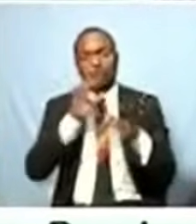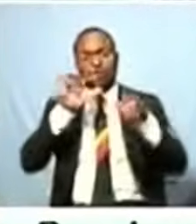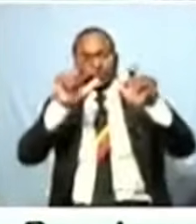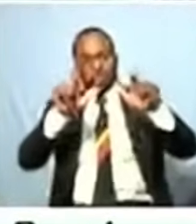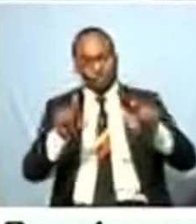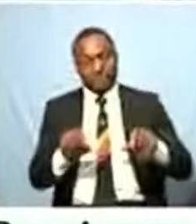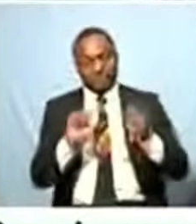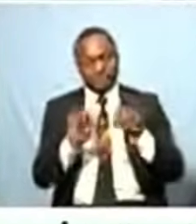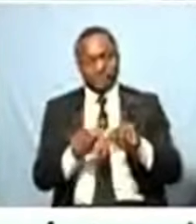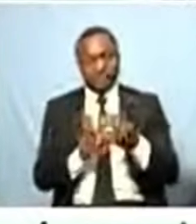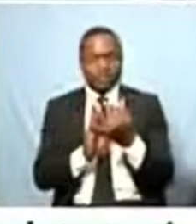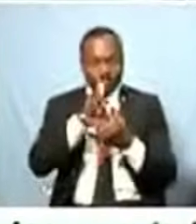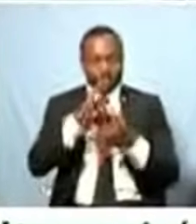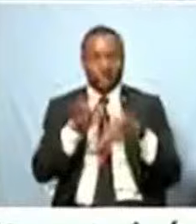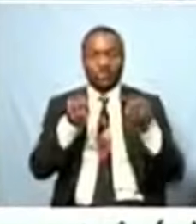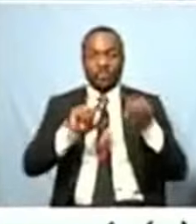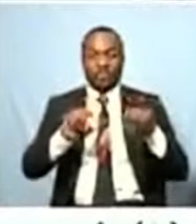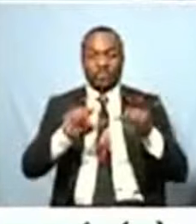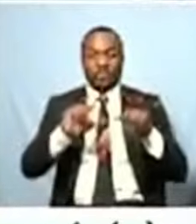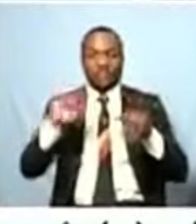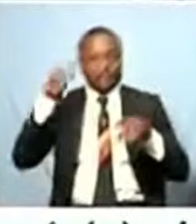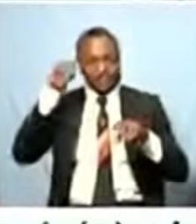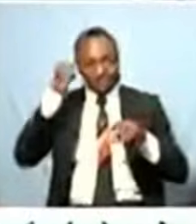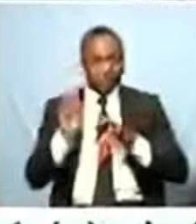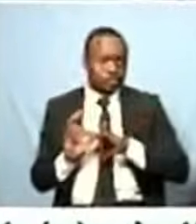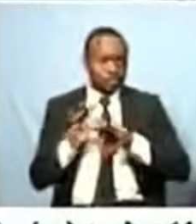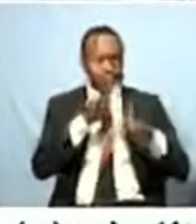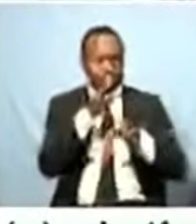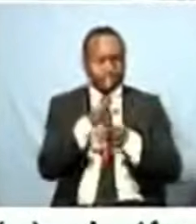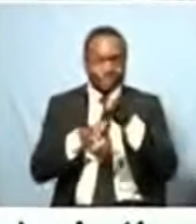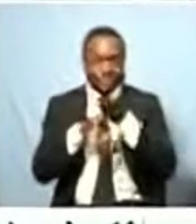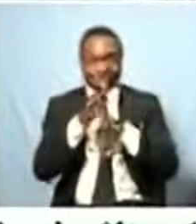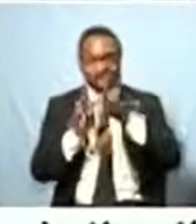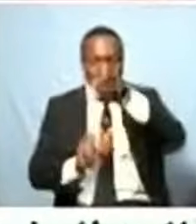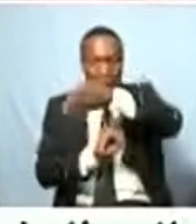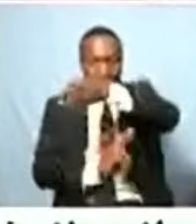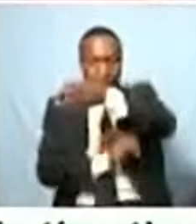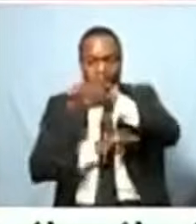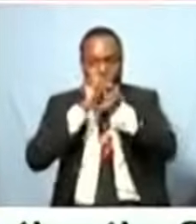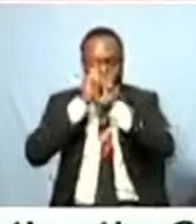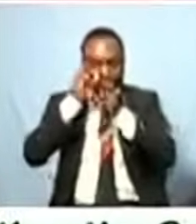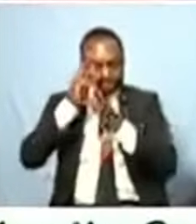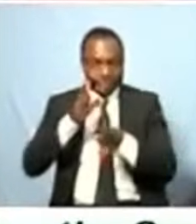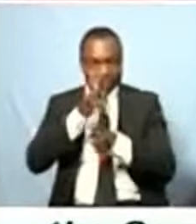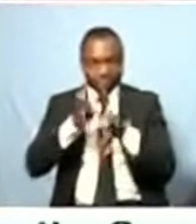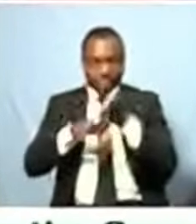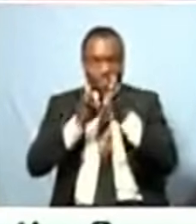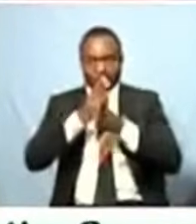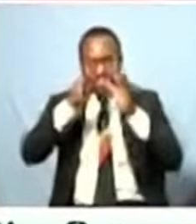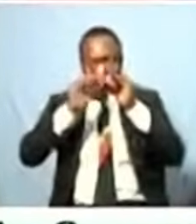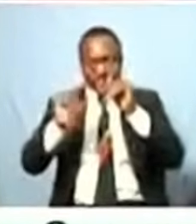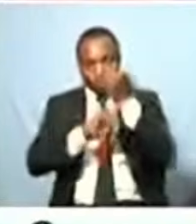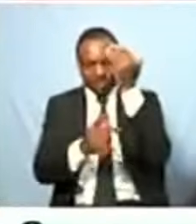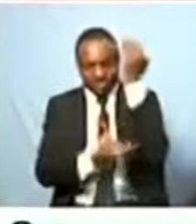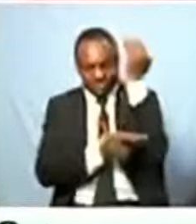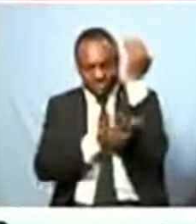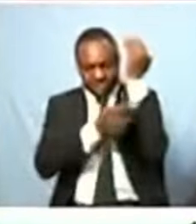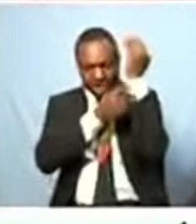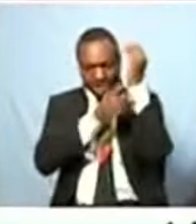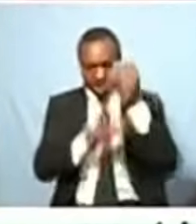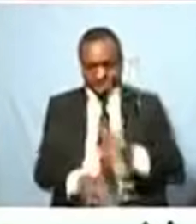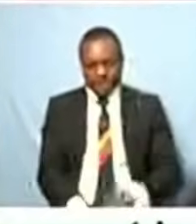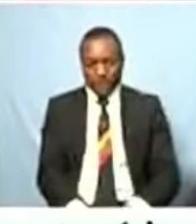to move in to do that bridge? I thank you, Madam Speaker. The Honorable Minister of Infrastructure, Housing and Urban